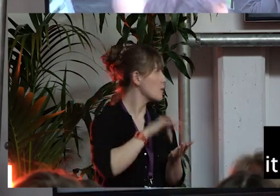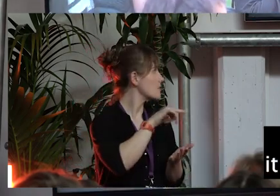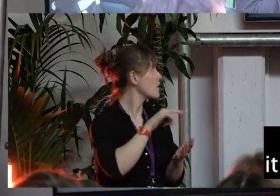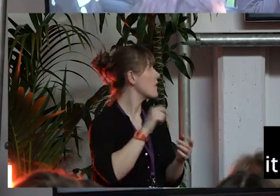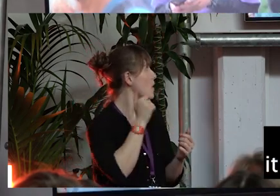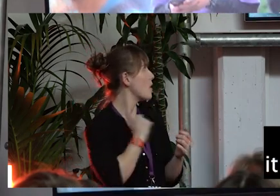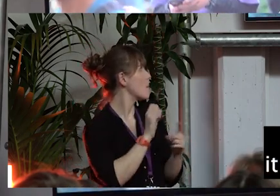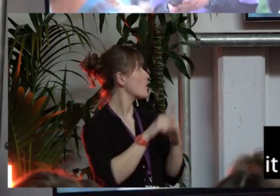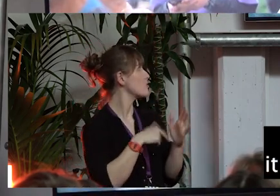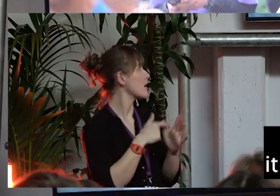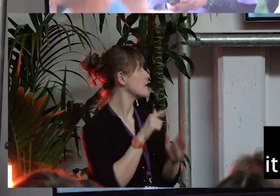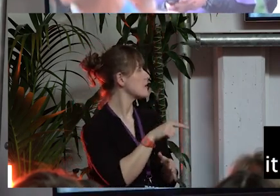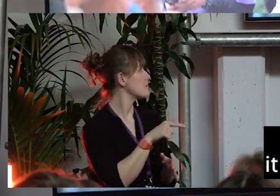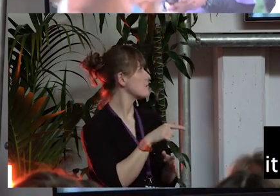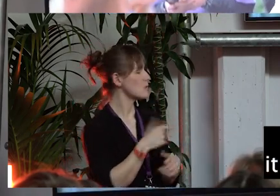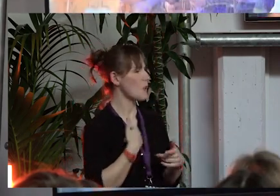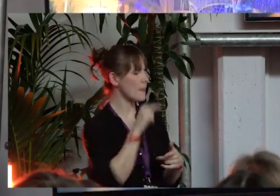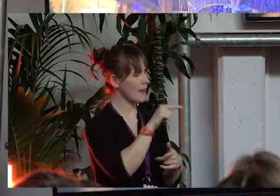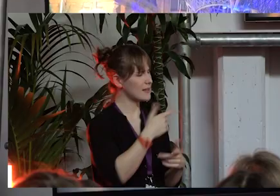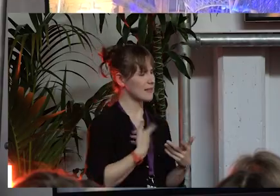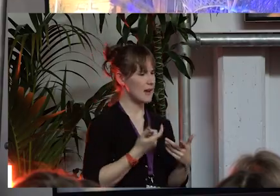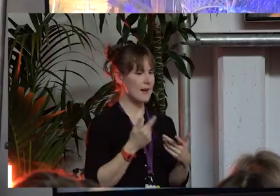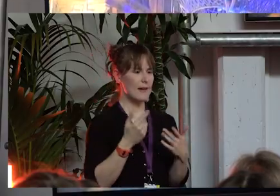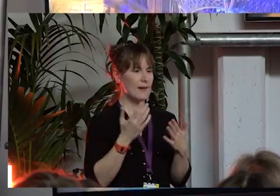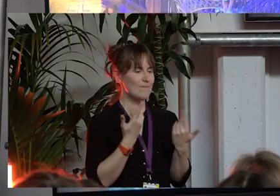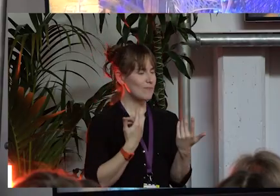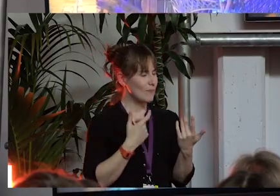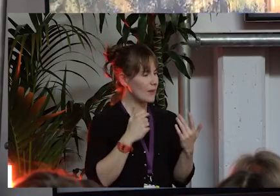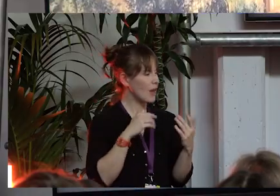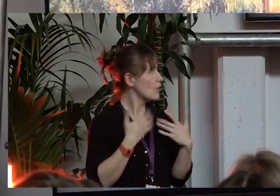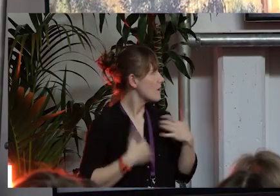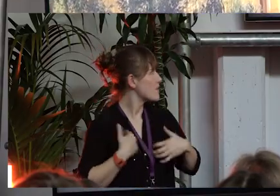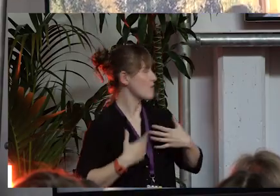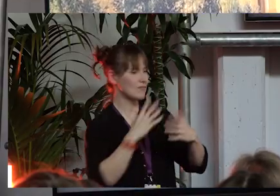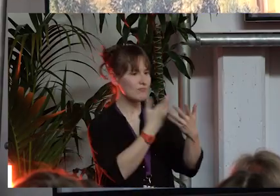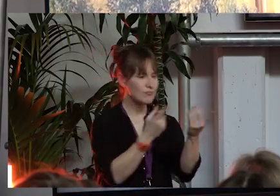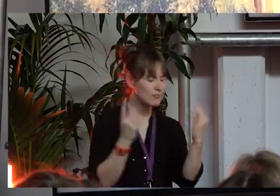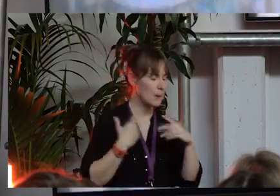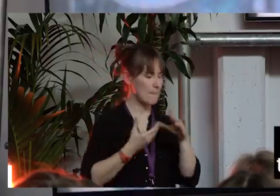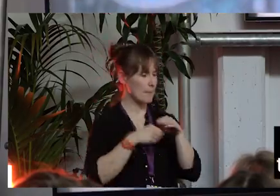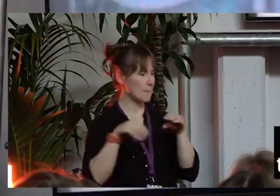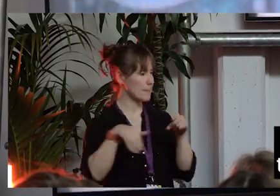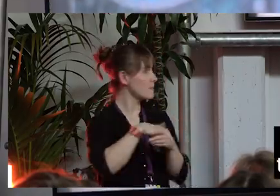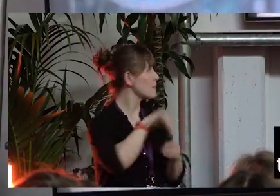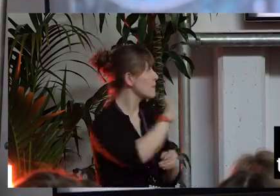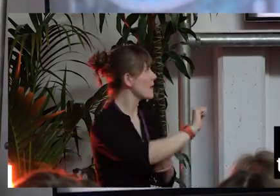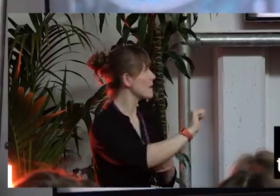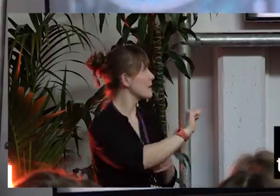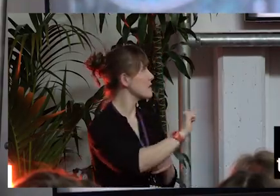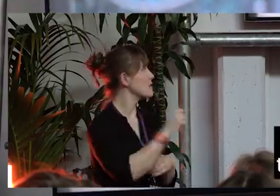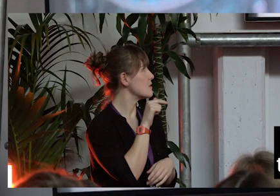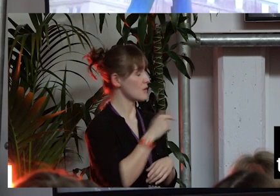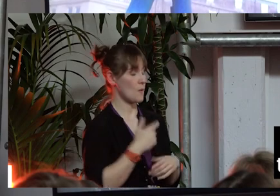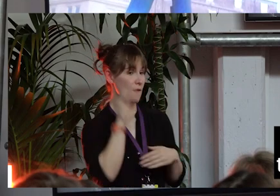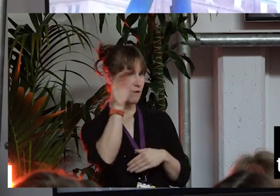before, but also it appeals to so many people. The future of pollinations is really exciting. It's been incredible to